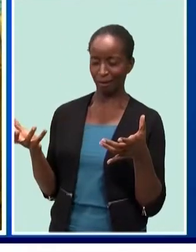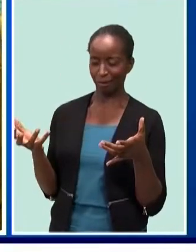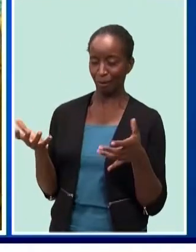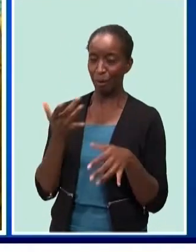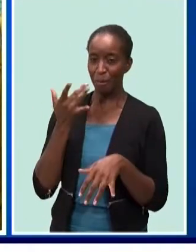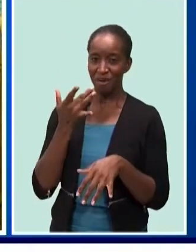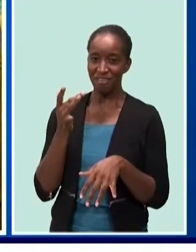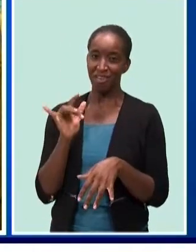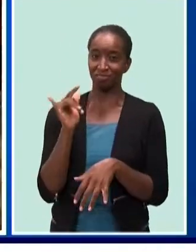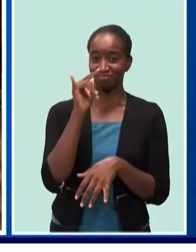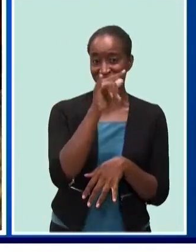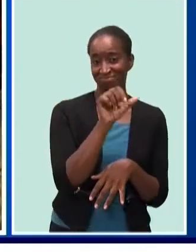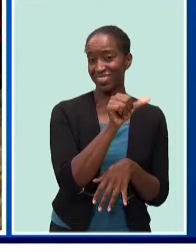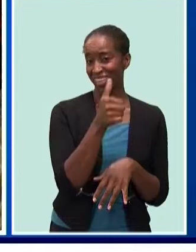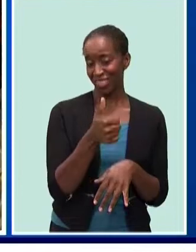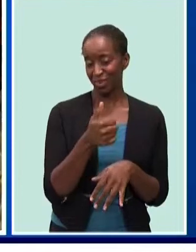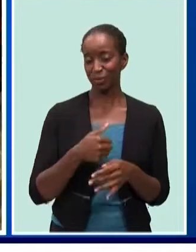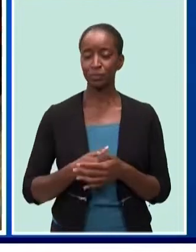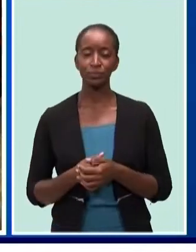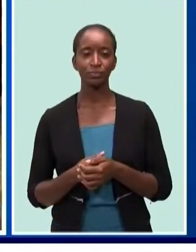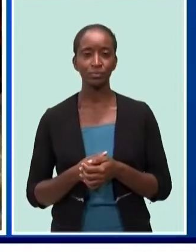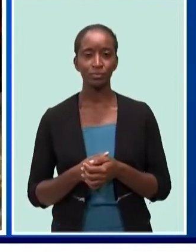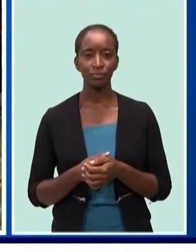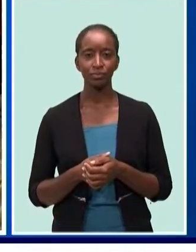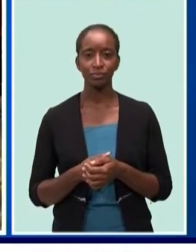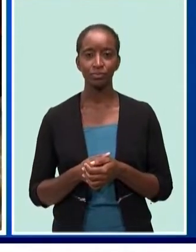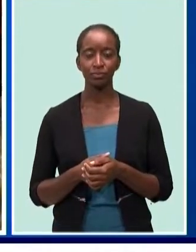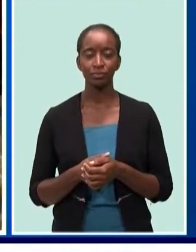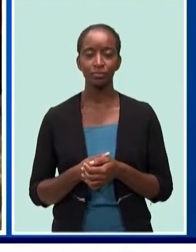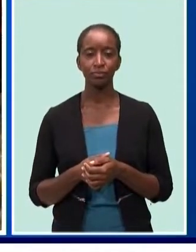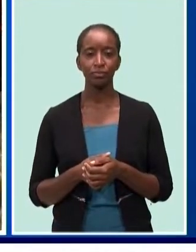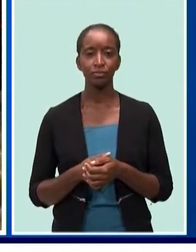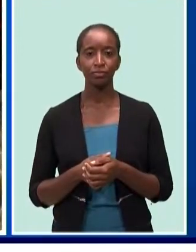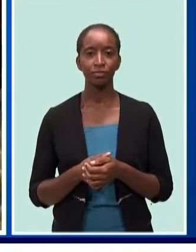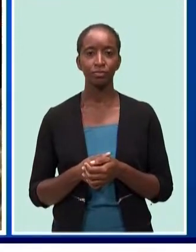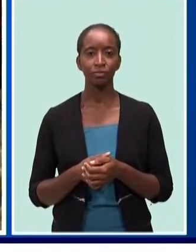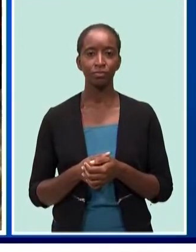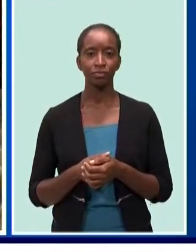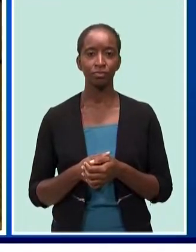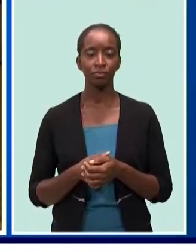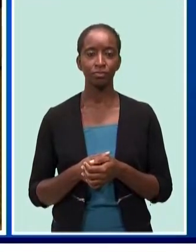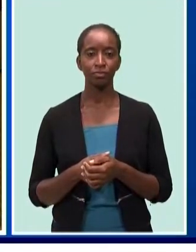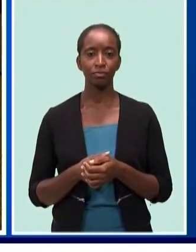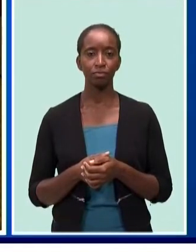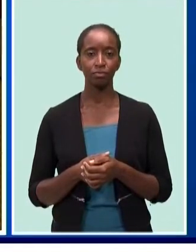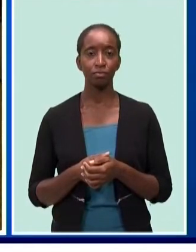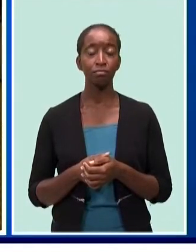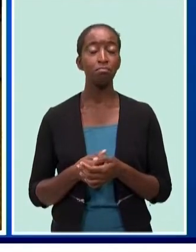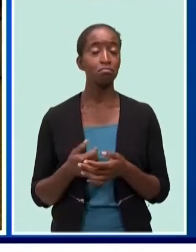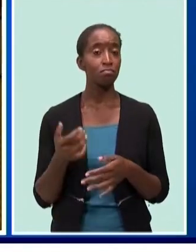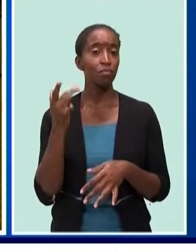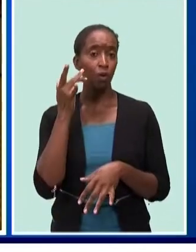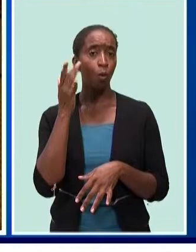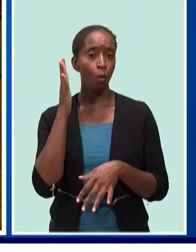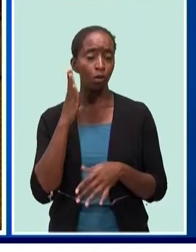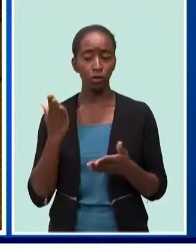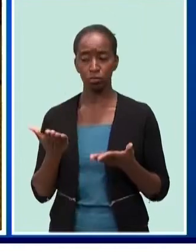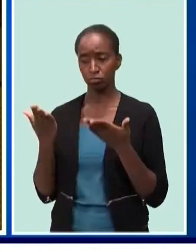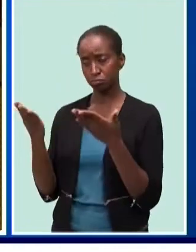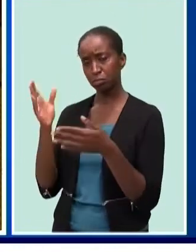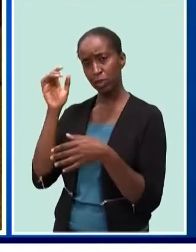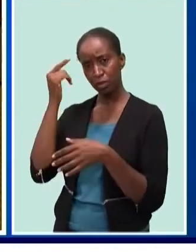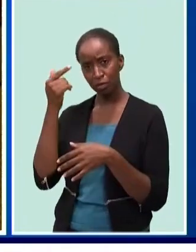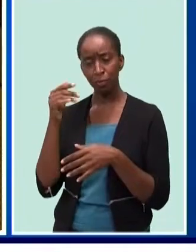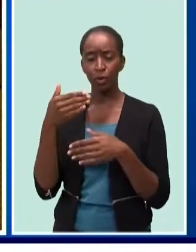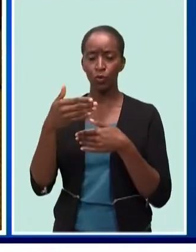an administrative review for the first quarter of 2019, says they had put forward proposals for levies to be increased and for the